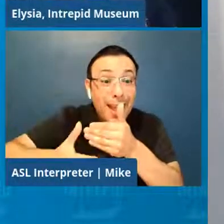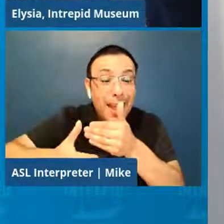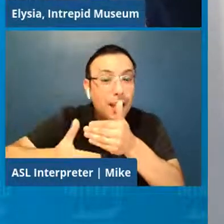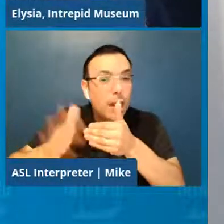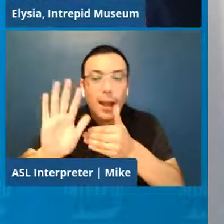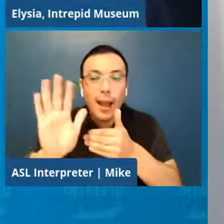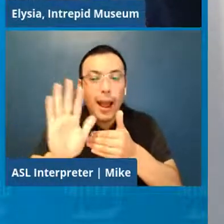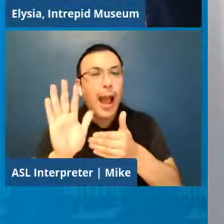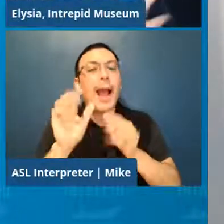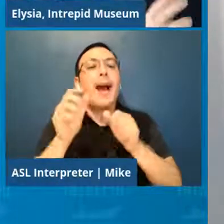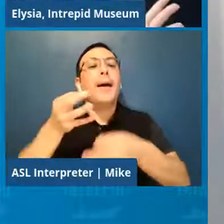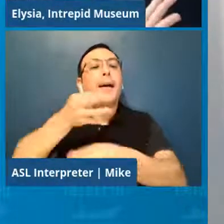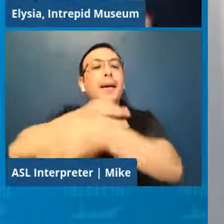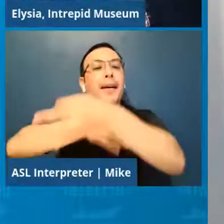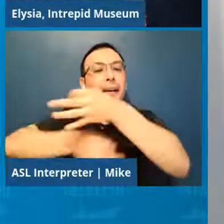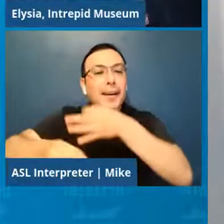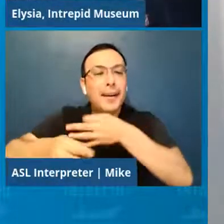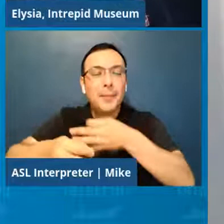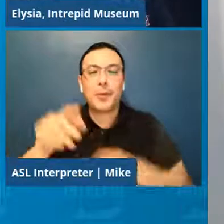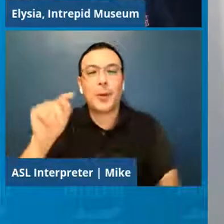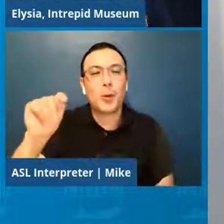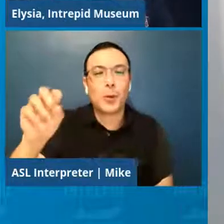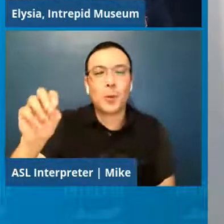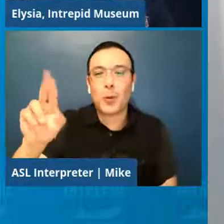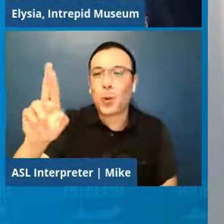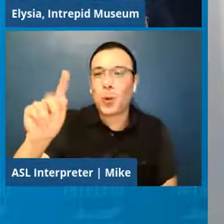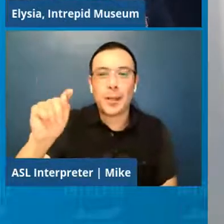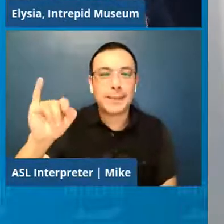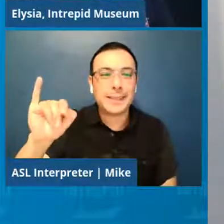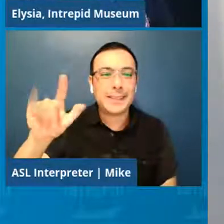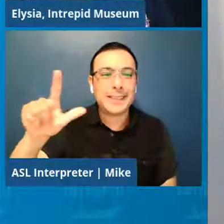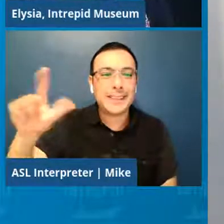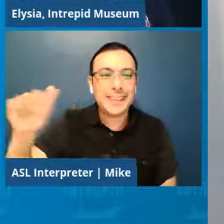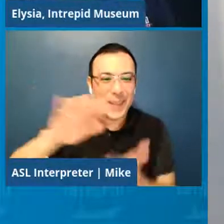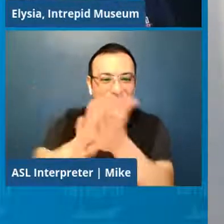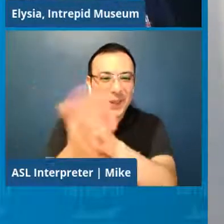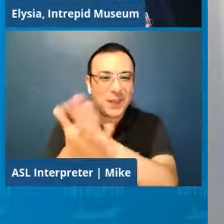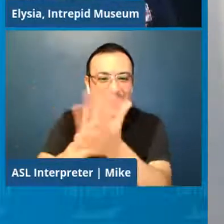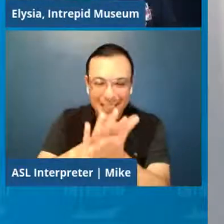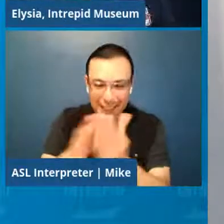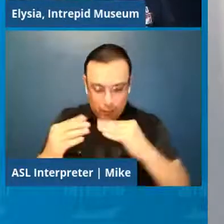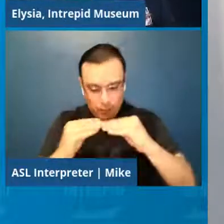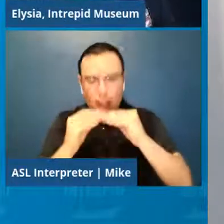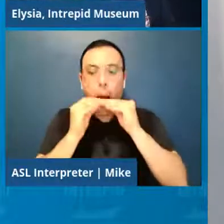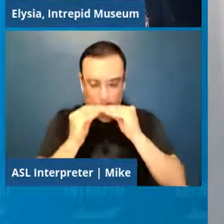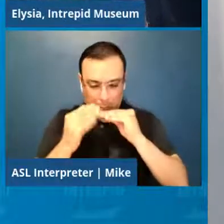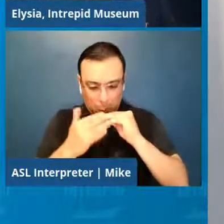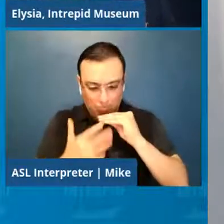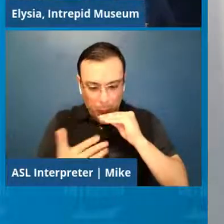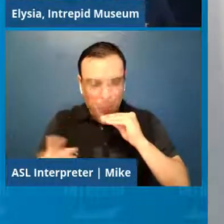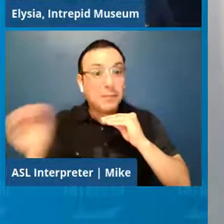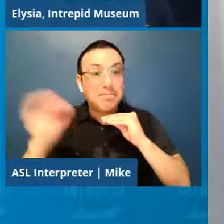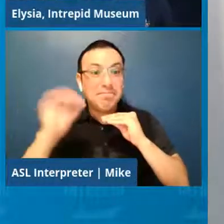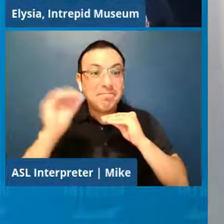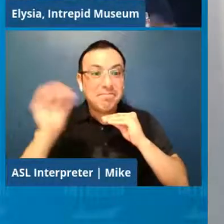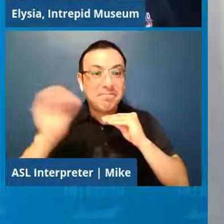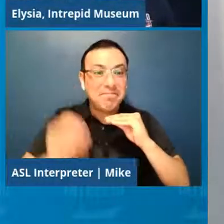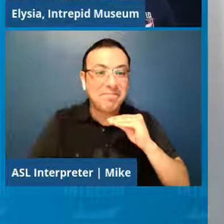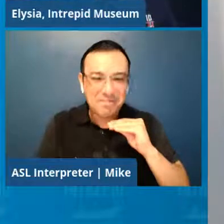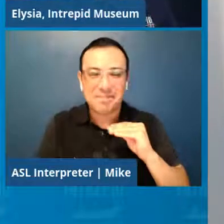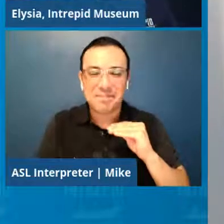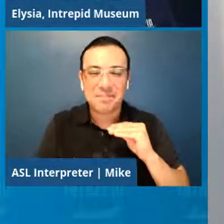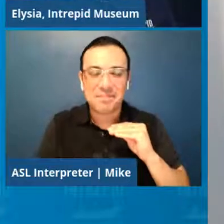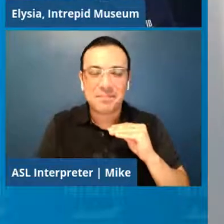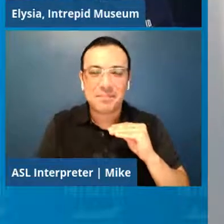crumbs the same way. Now, you're probably wondering, what are we looking at here? What is this sandwich? Well, this is actually a tribute to that